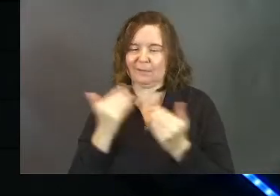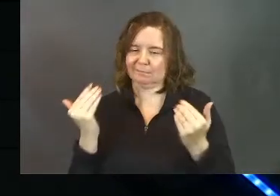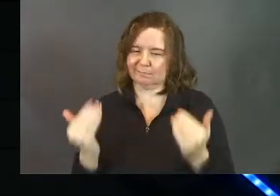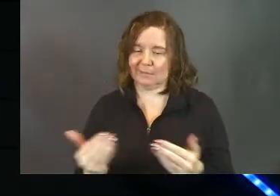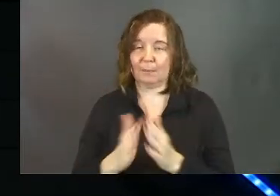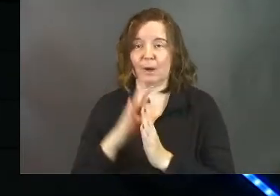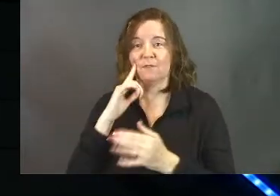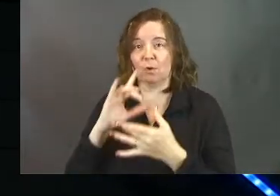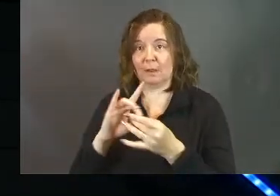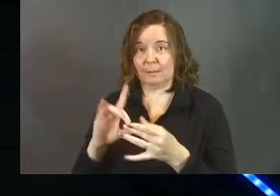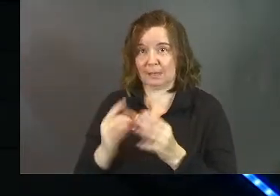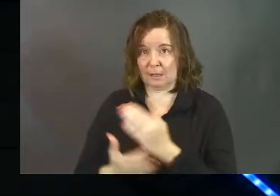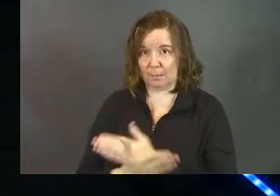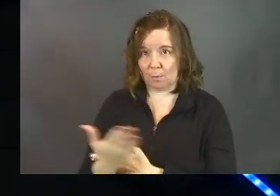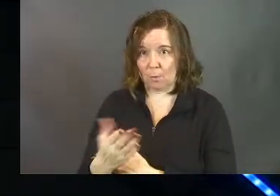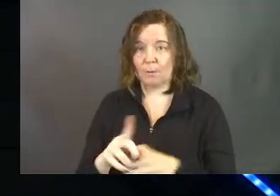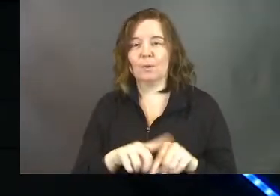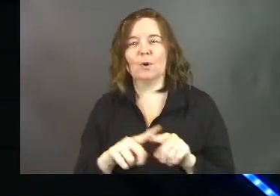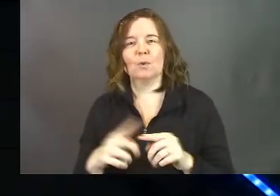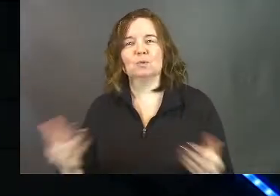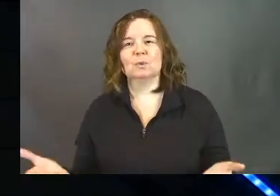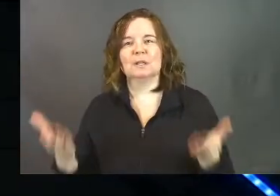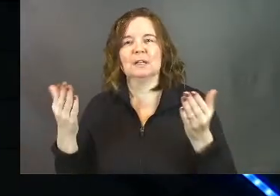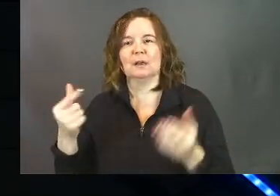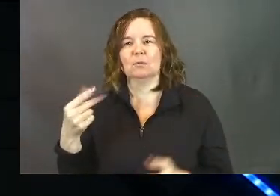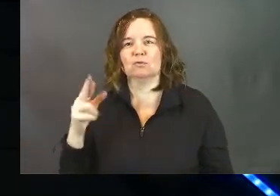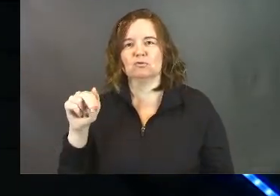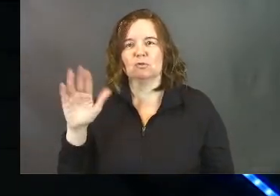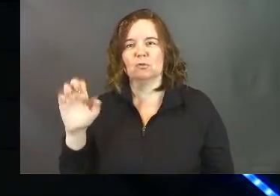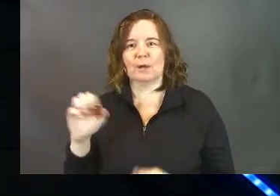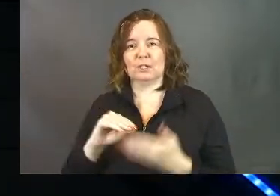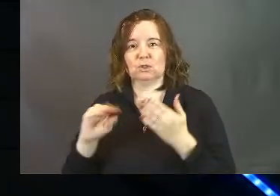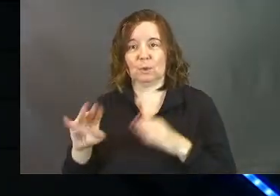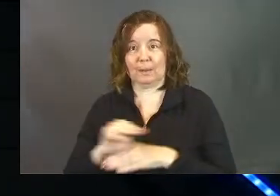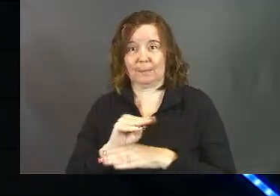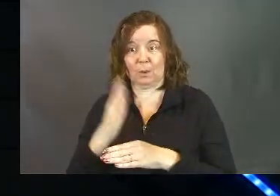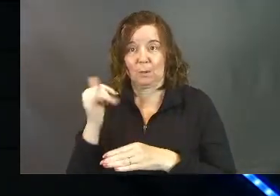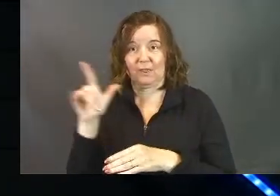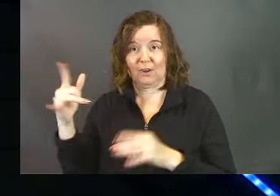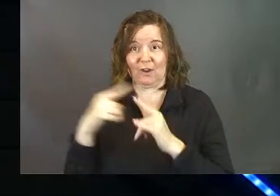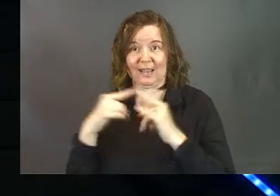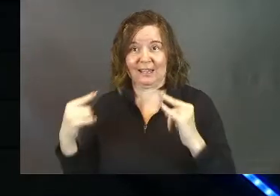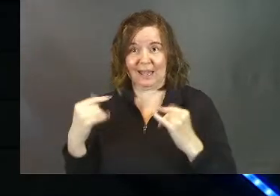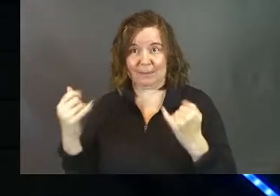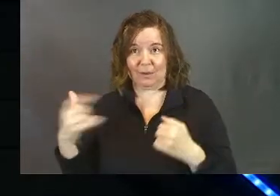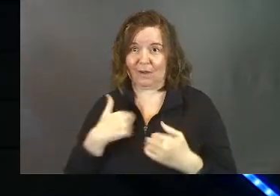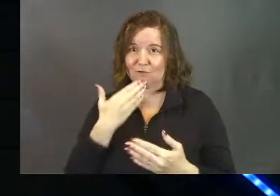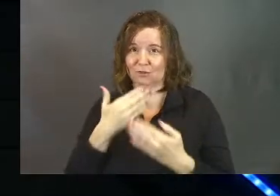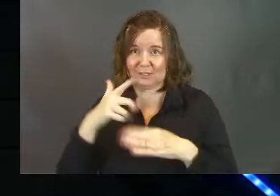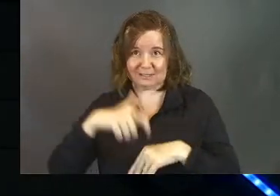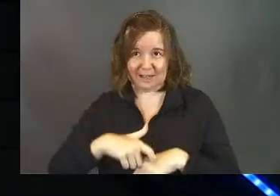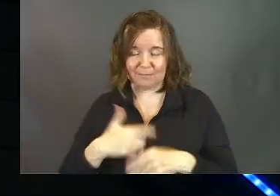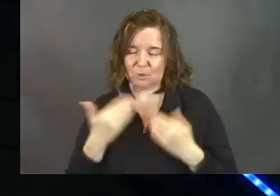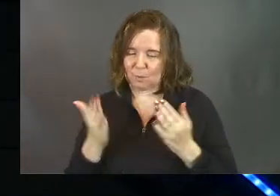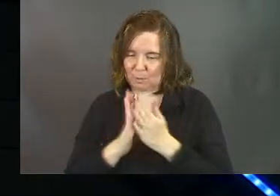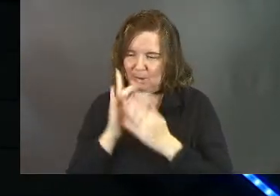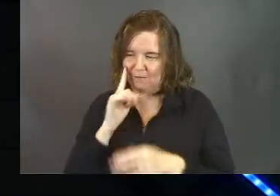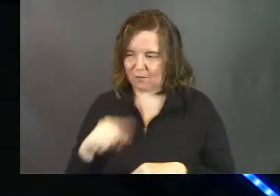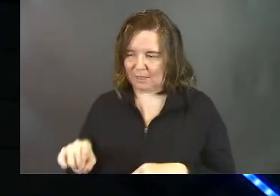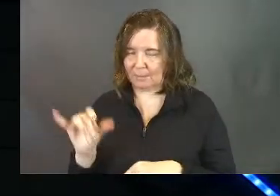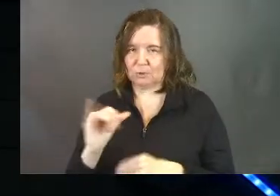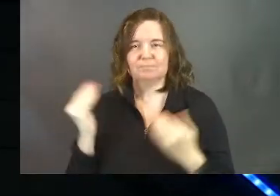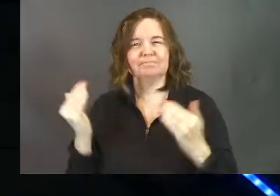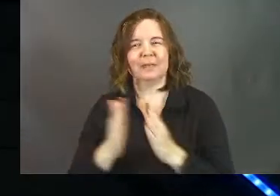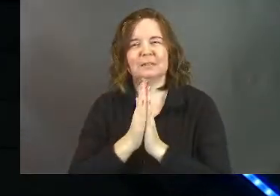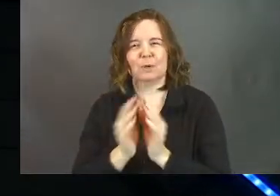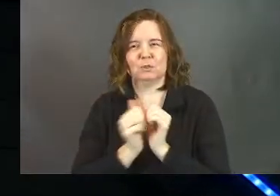for the message for this morning, and I'm also want to lift up the Grace Student Ministry because they're out at camp right now having a good time, so we're going to pray for them too. So let's